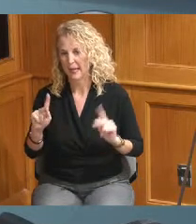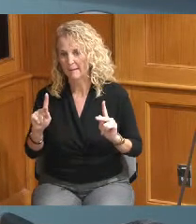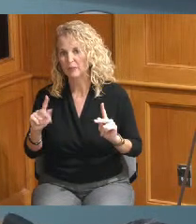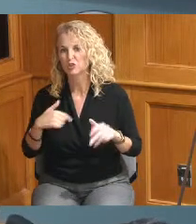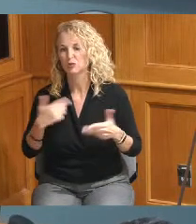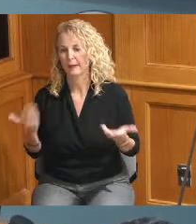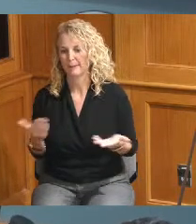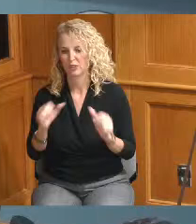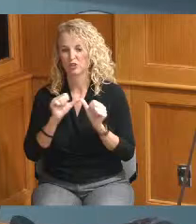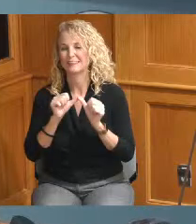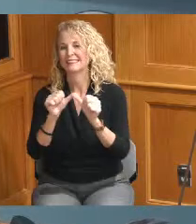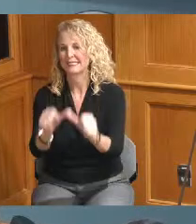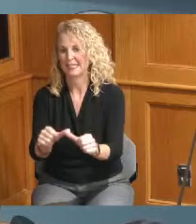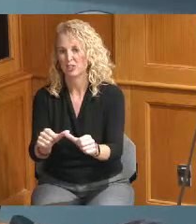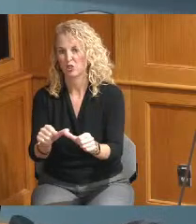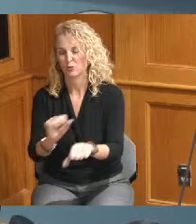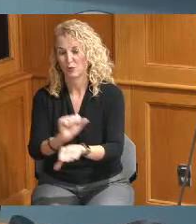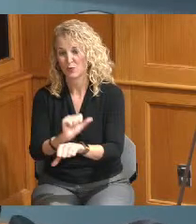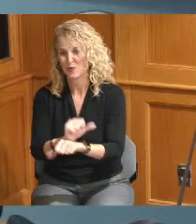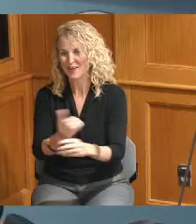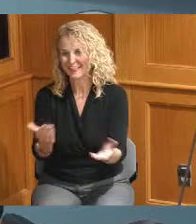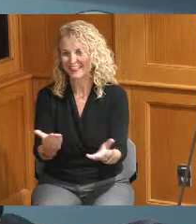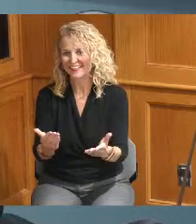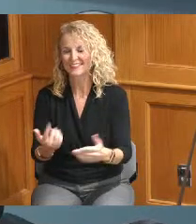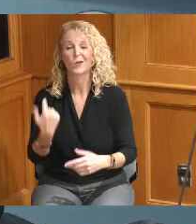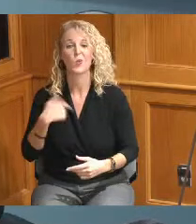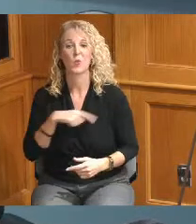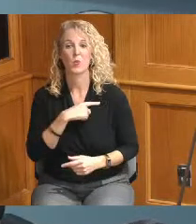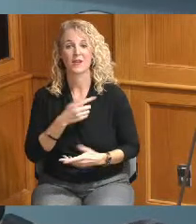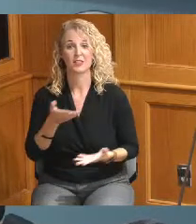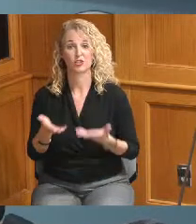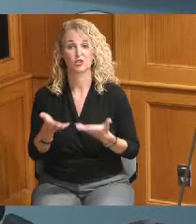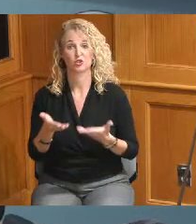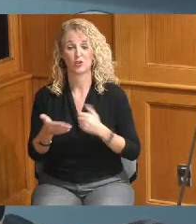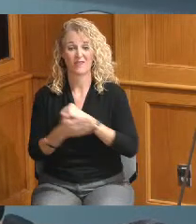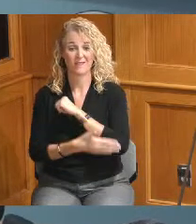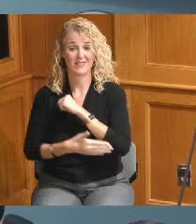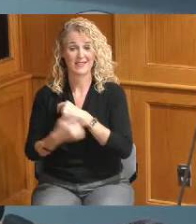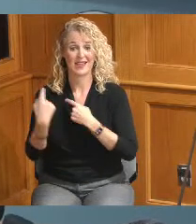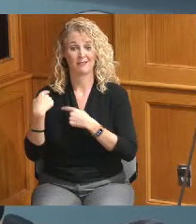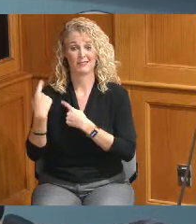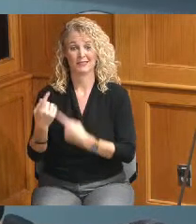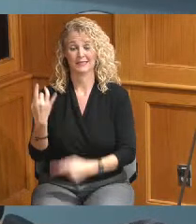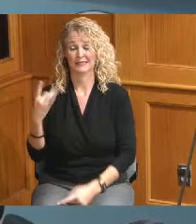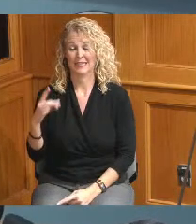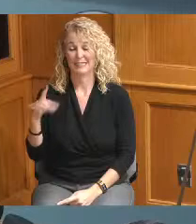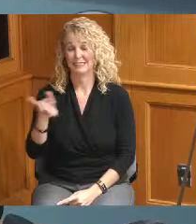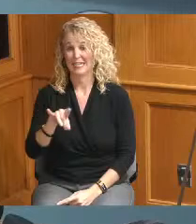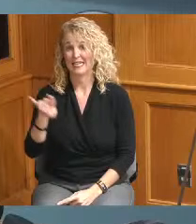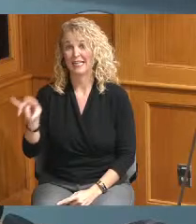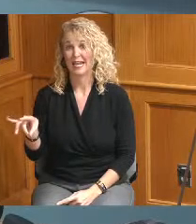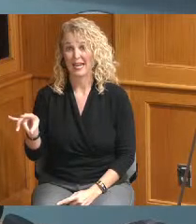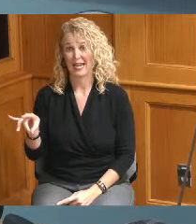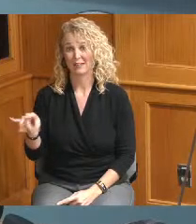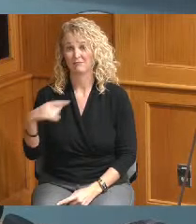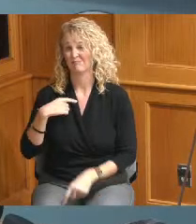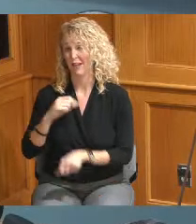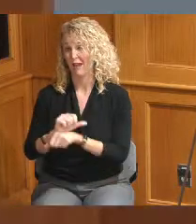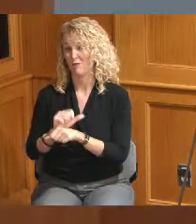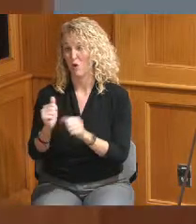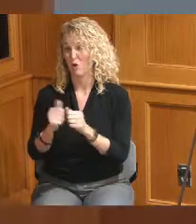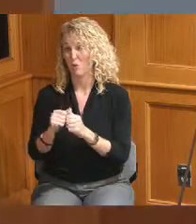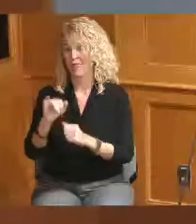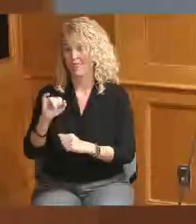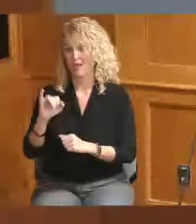to continue to work for the county. We have served this county since 1888. I've been with the